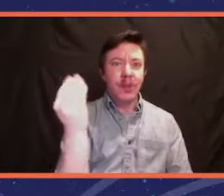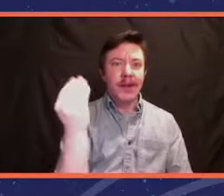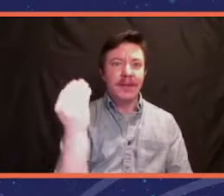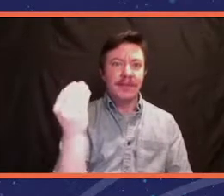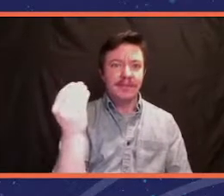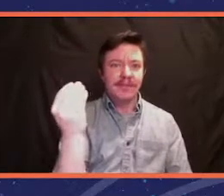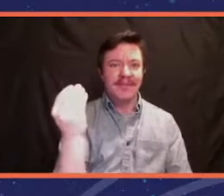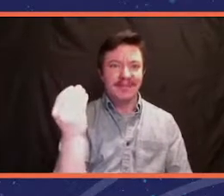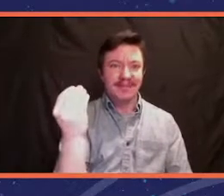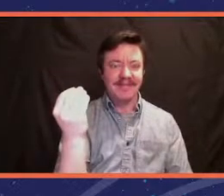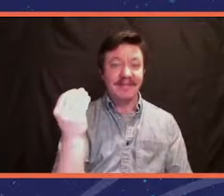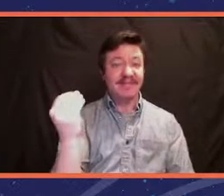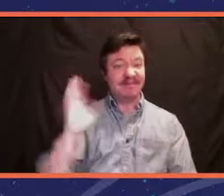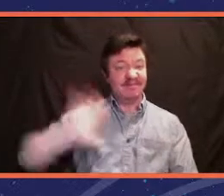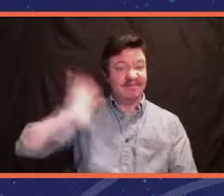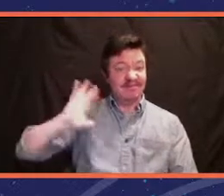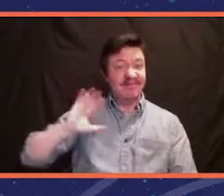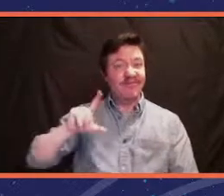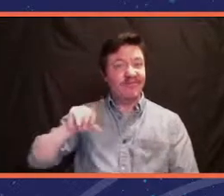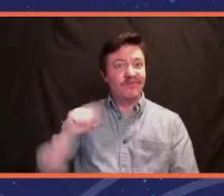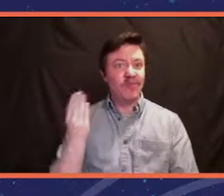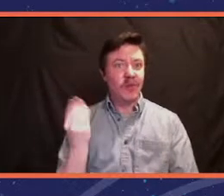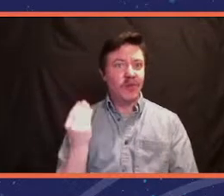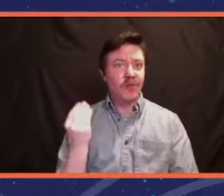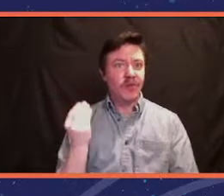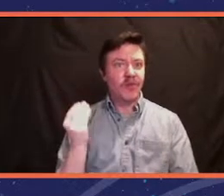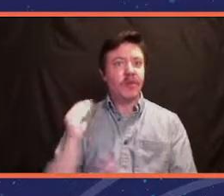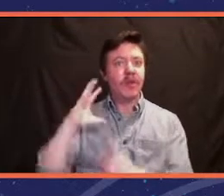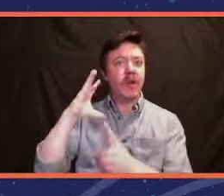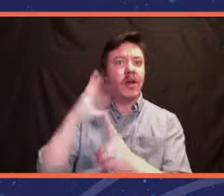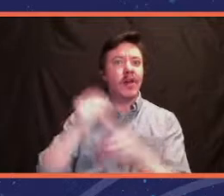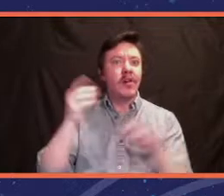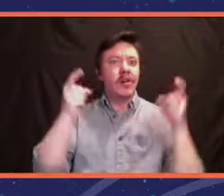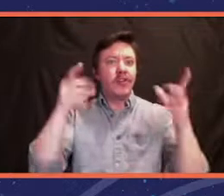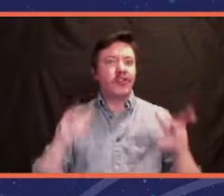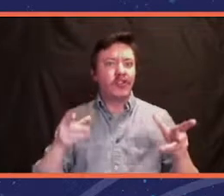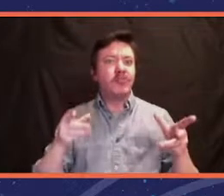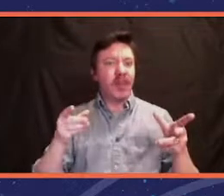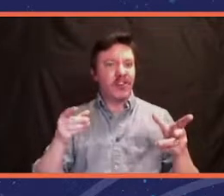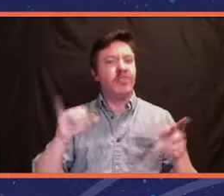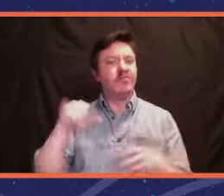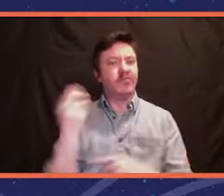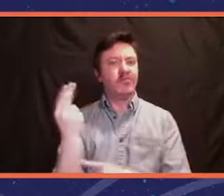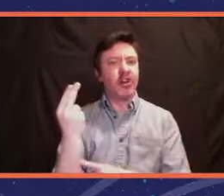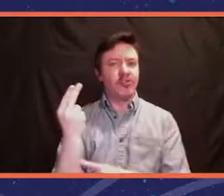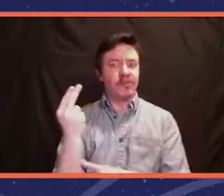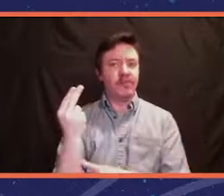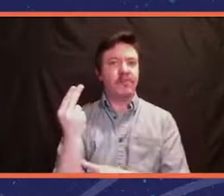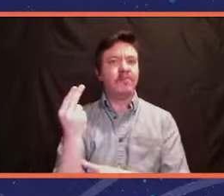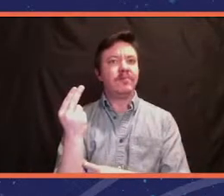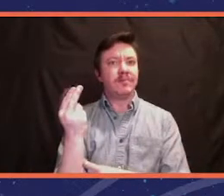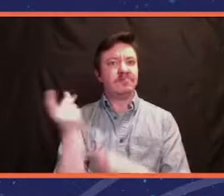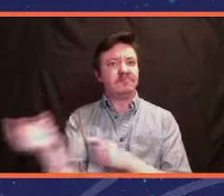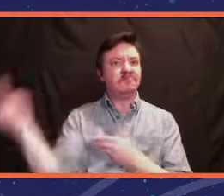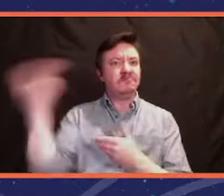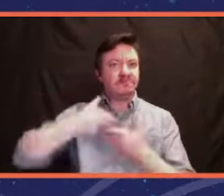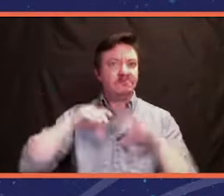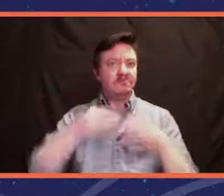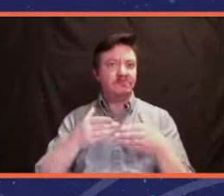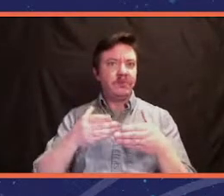the time, our culture shift director, Josh Healy, was one of our folks in the collective helping